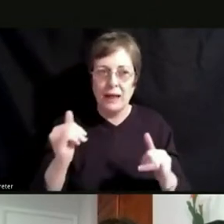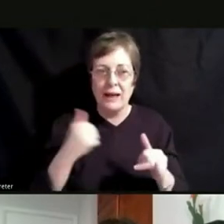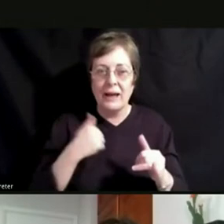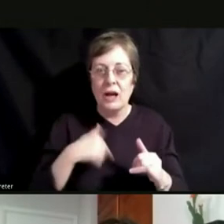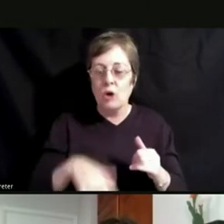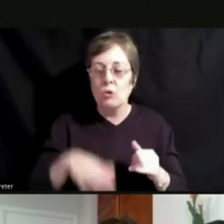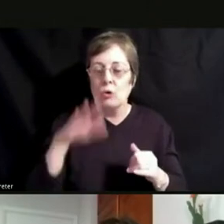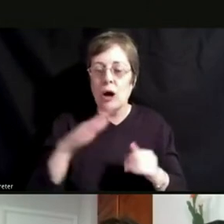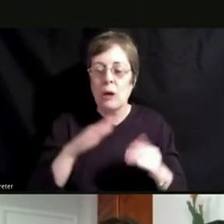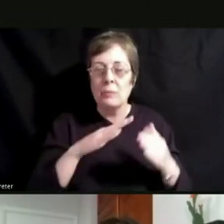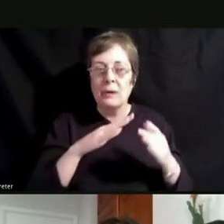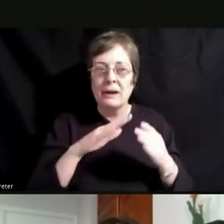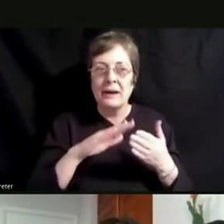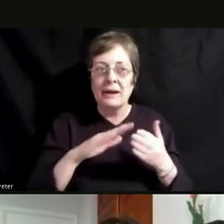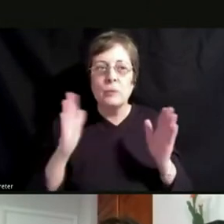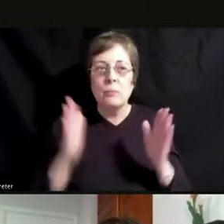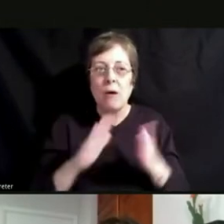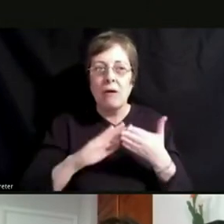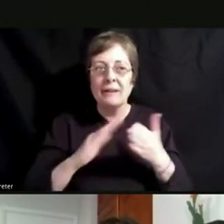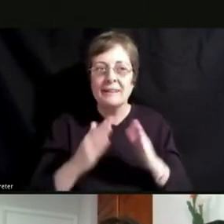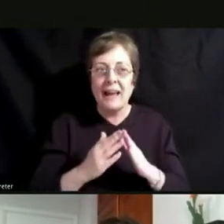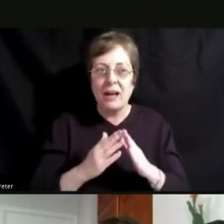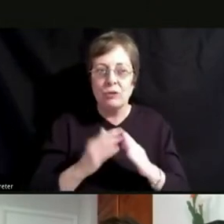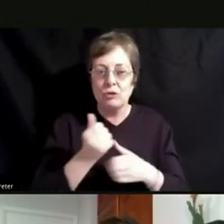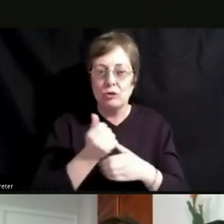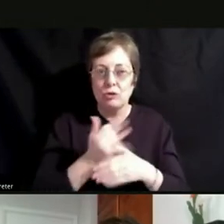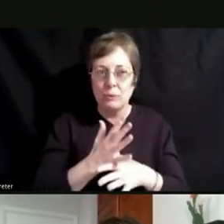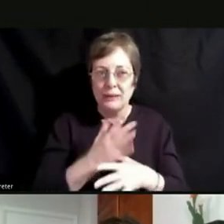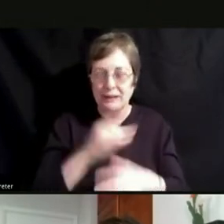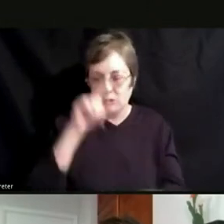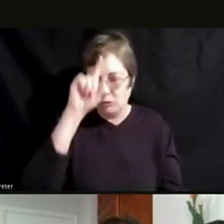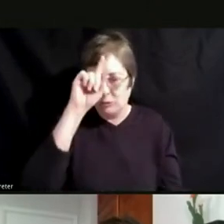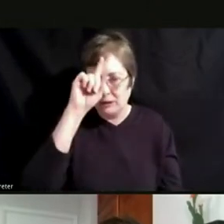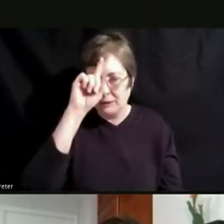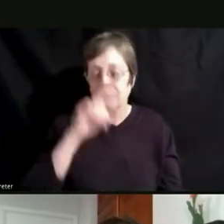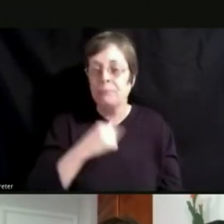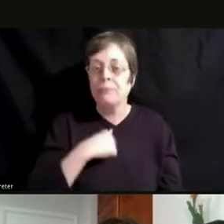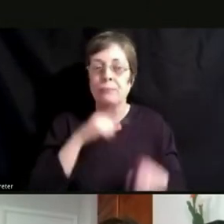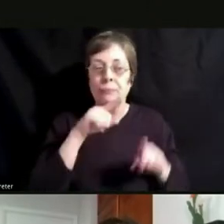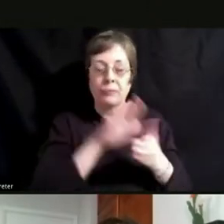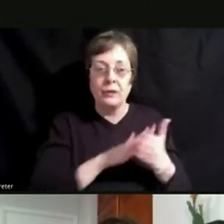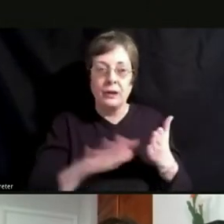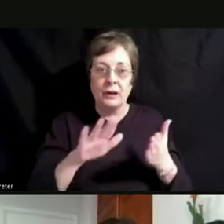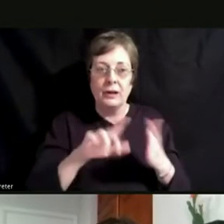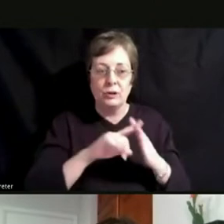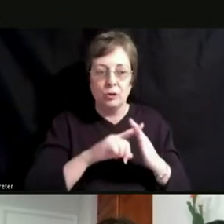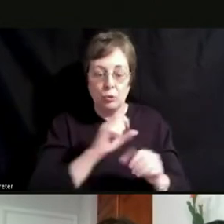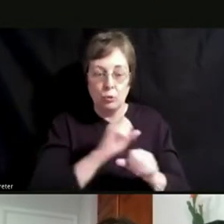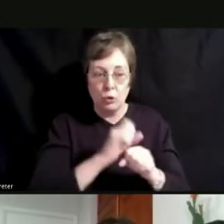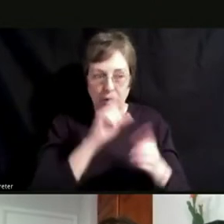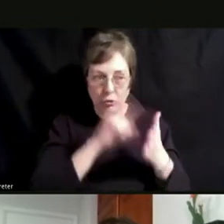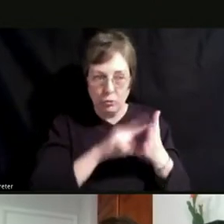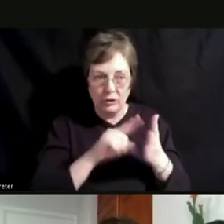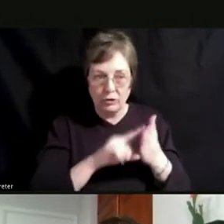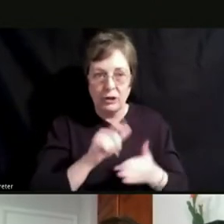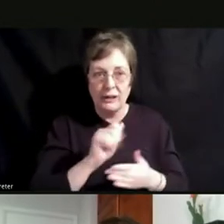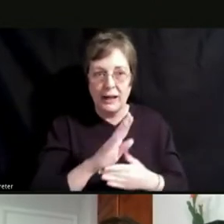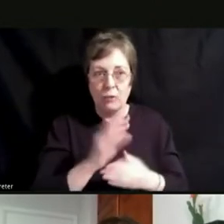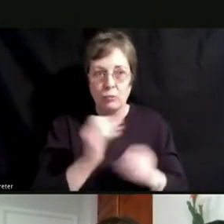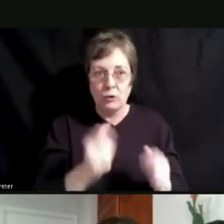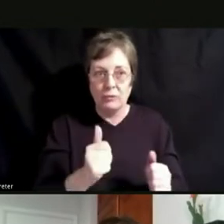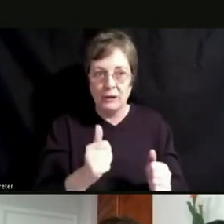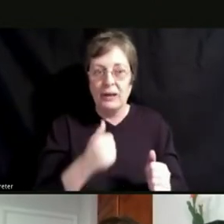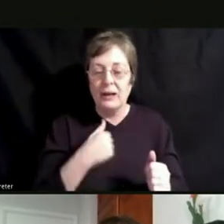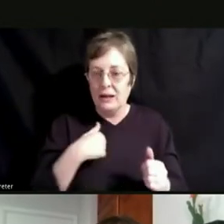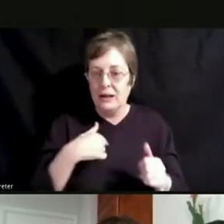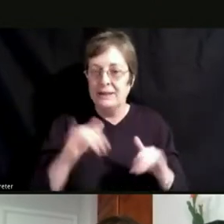Germany. But really, when I got to college, I started working in a research lab right away. And I am actually still in